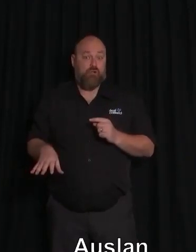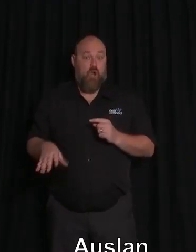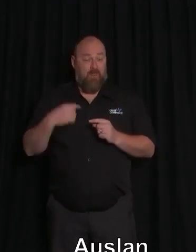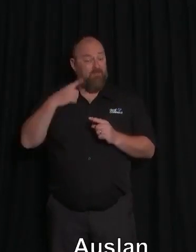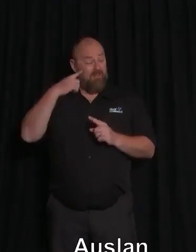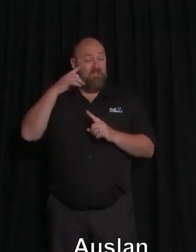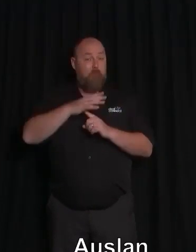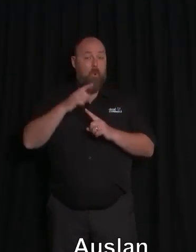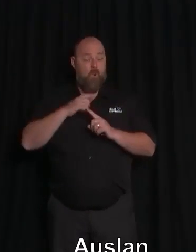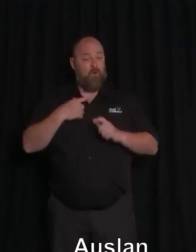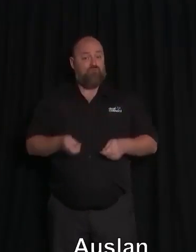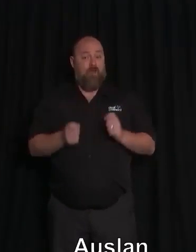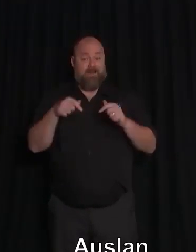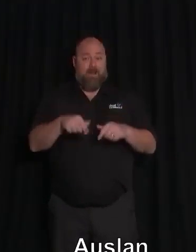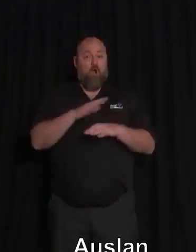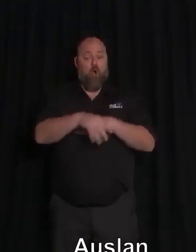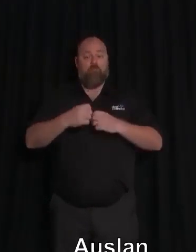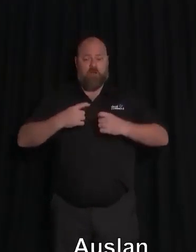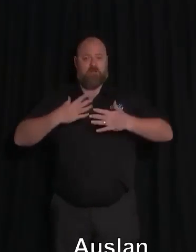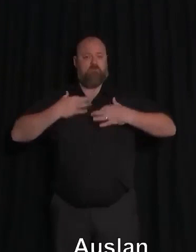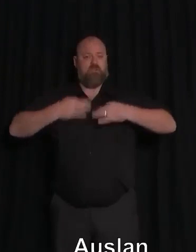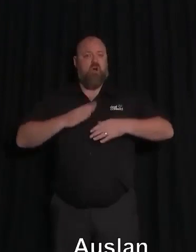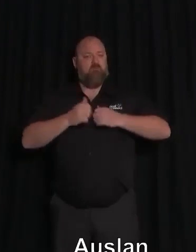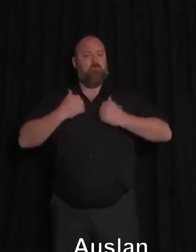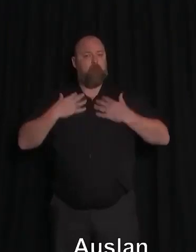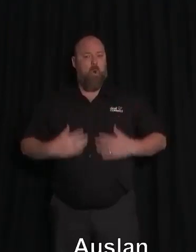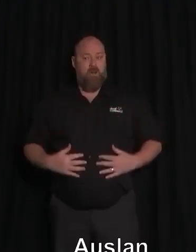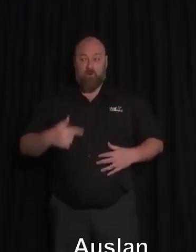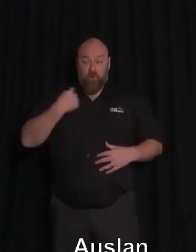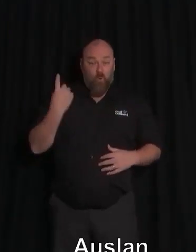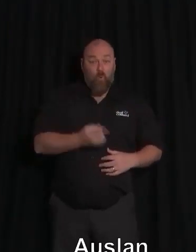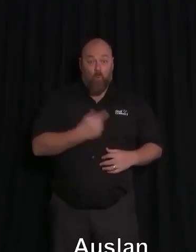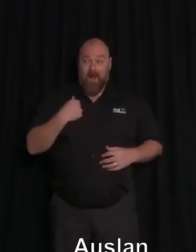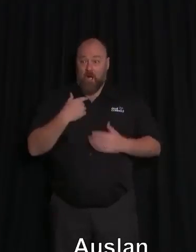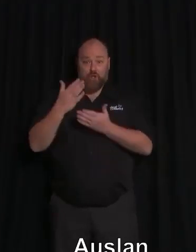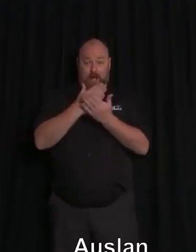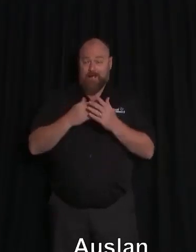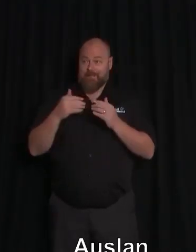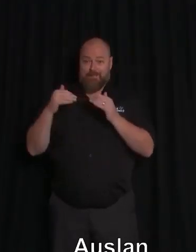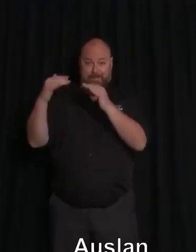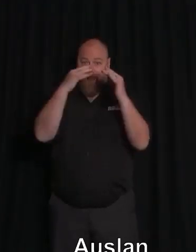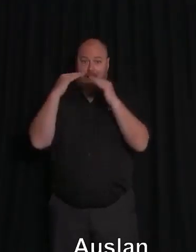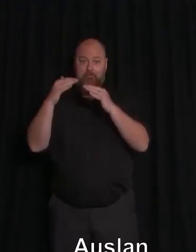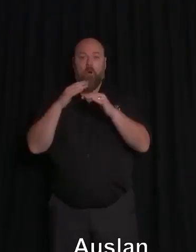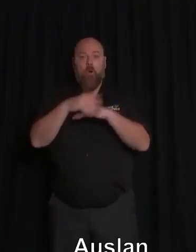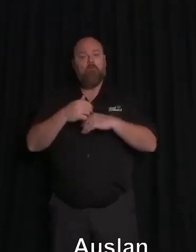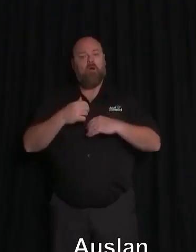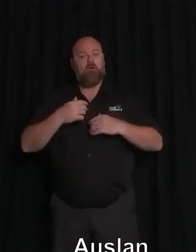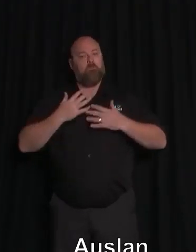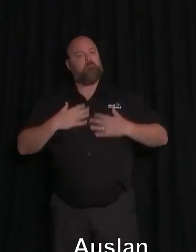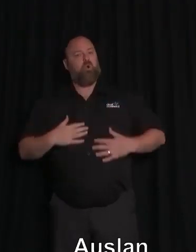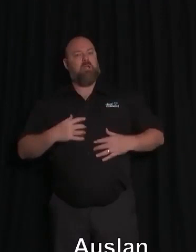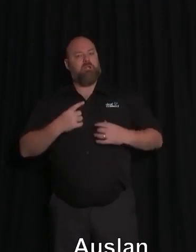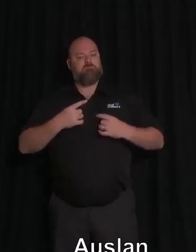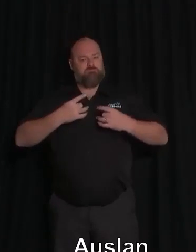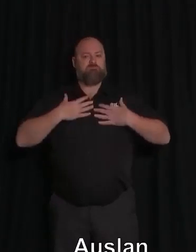in a session on bodily autonomy, because we all share a common interest in bodily autonomy.